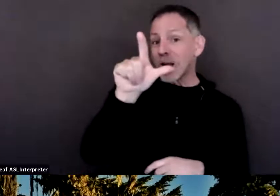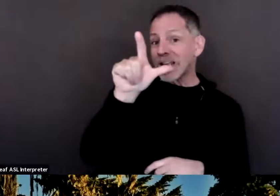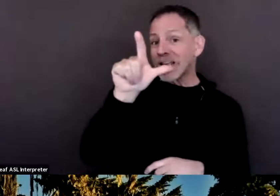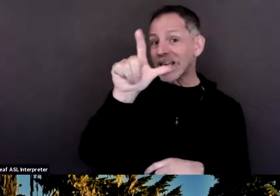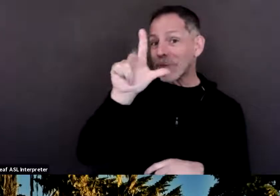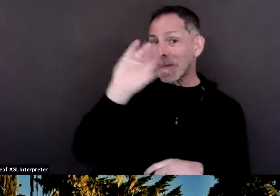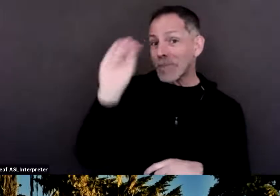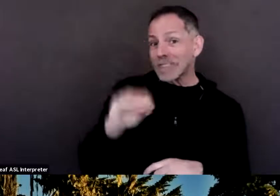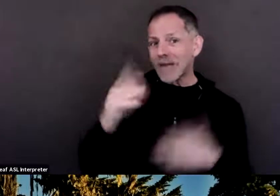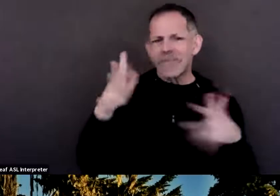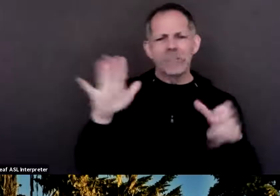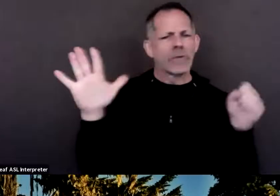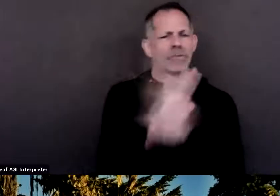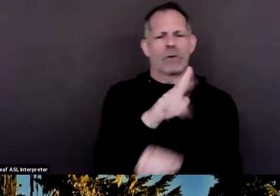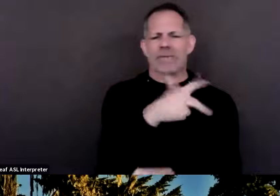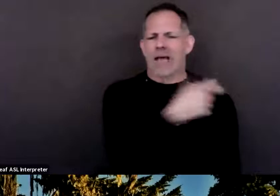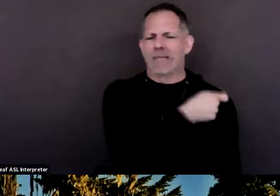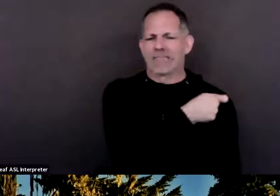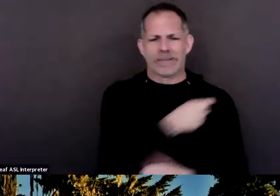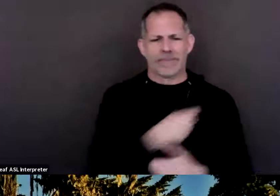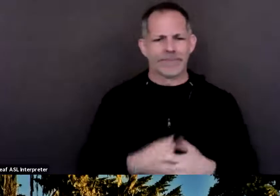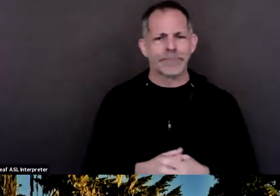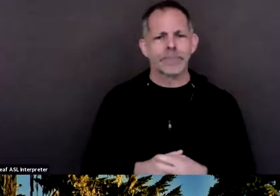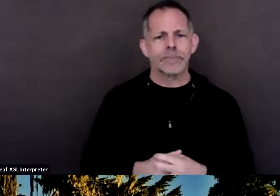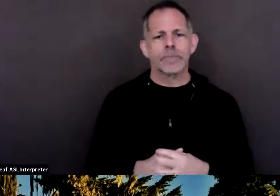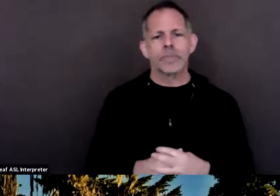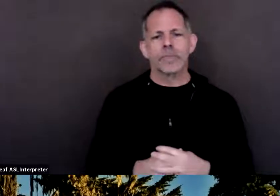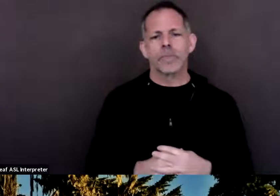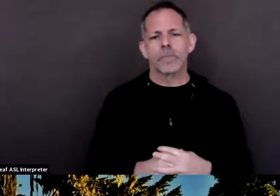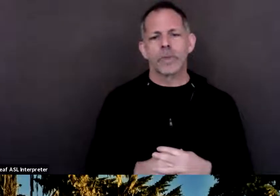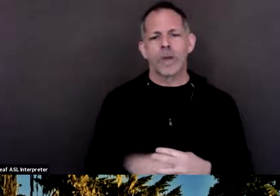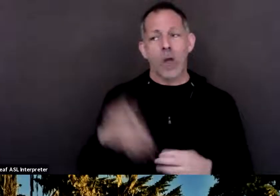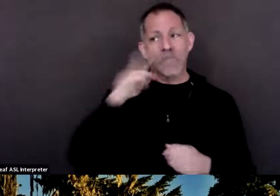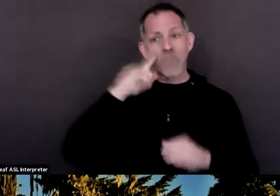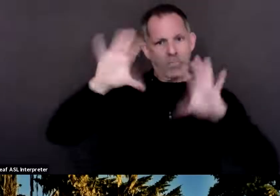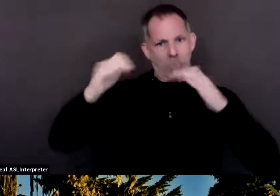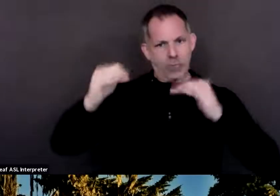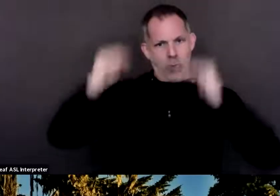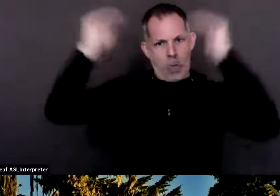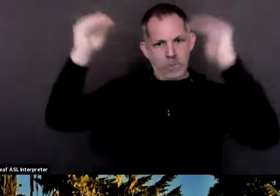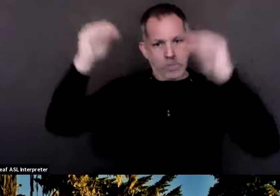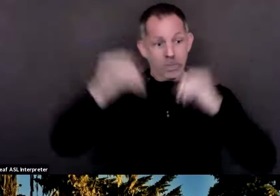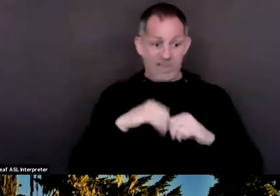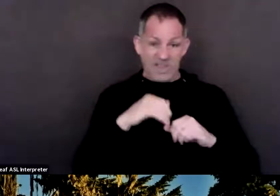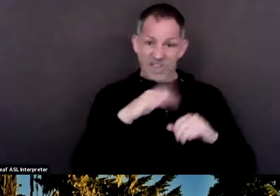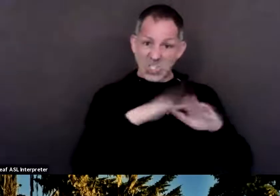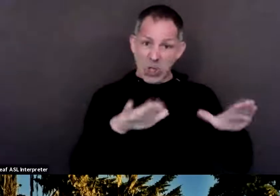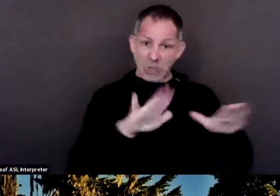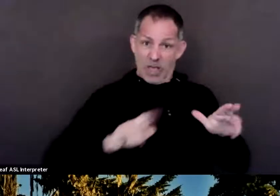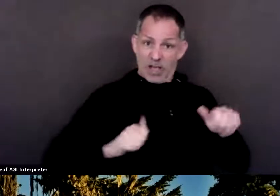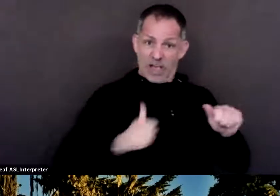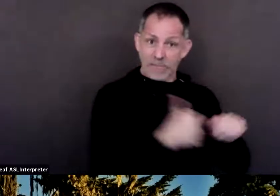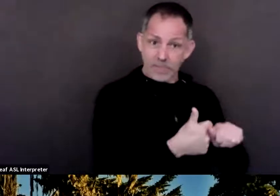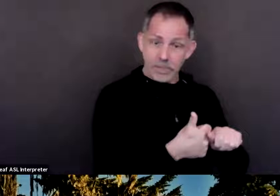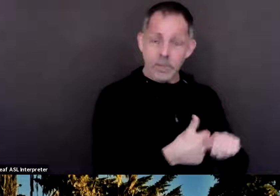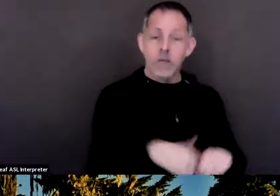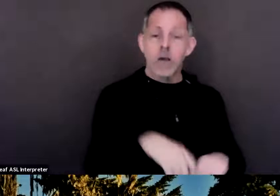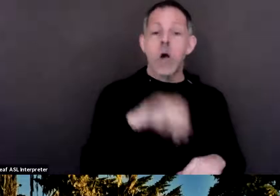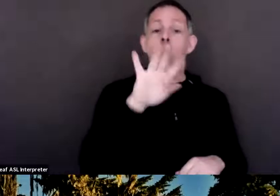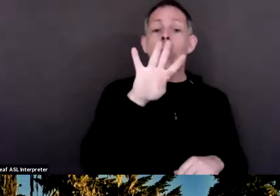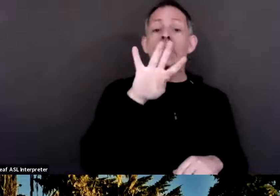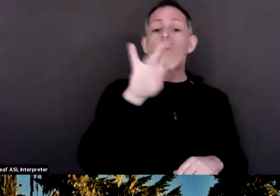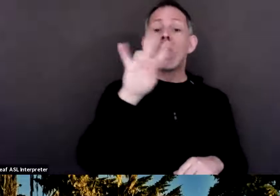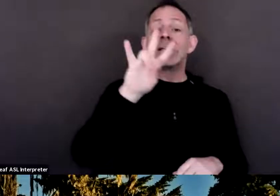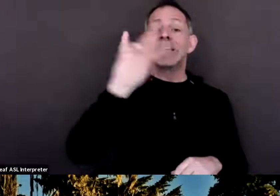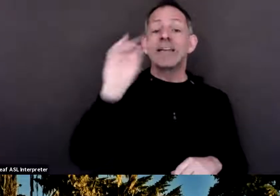adults, excluding the children who are not yet eligible, then we've got 47% of adults starting vaccination and